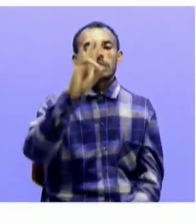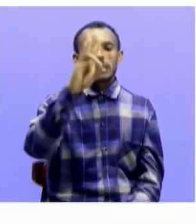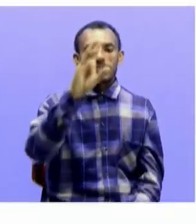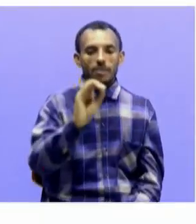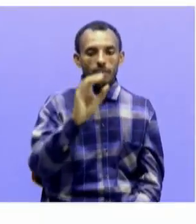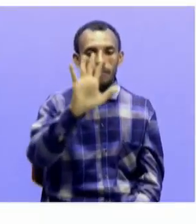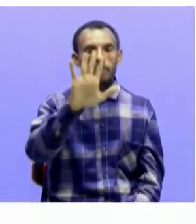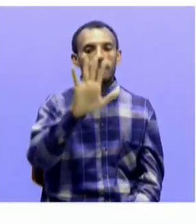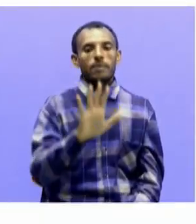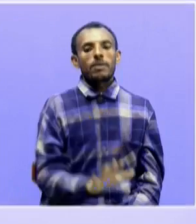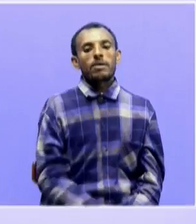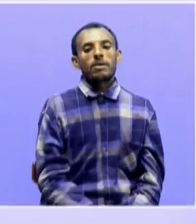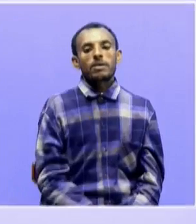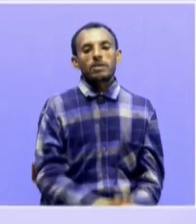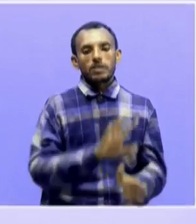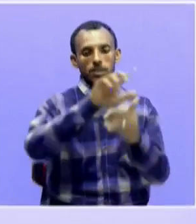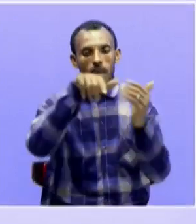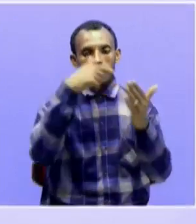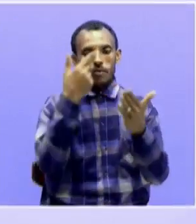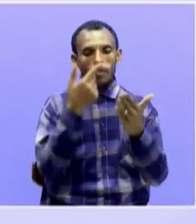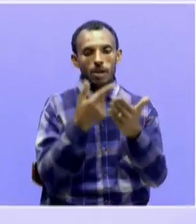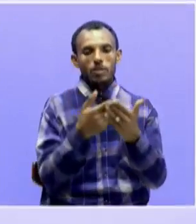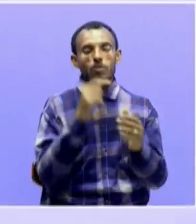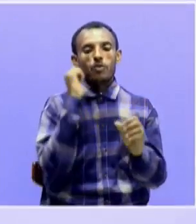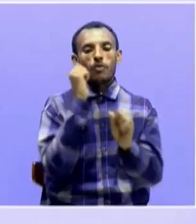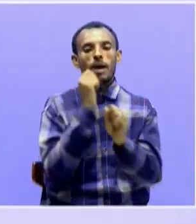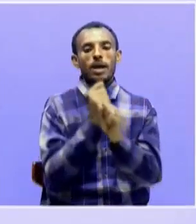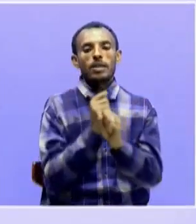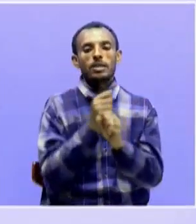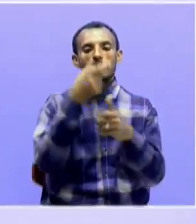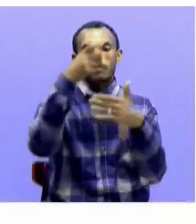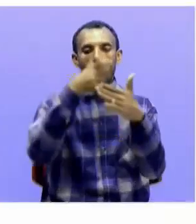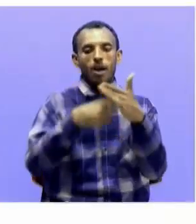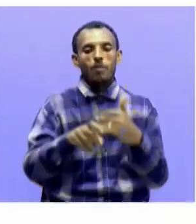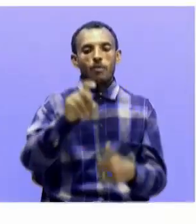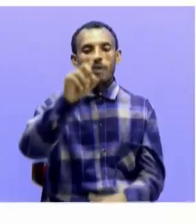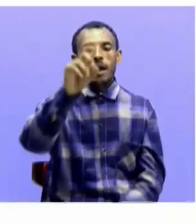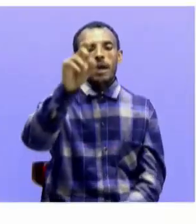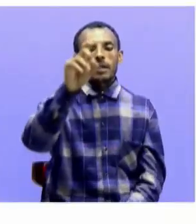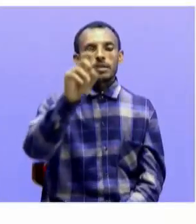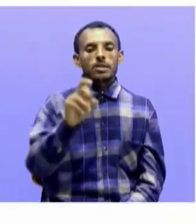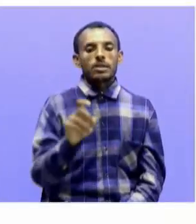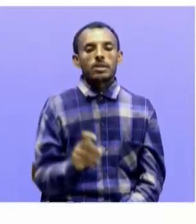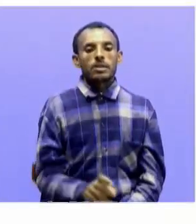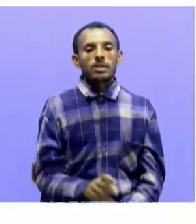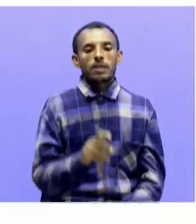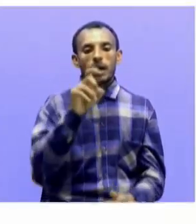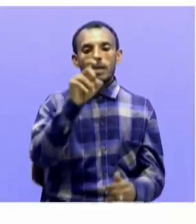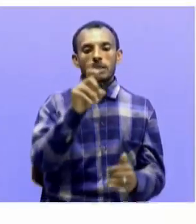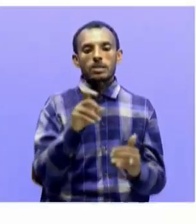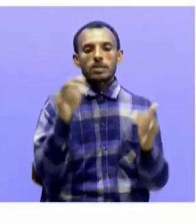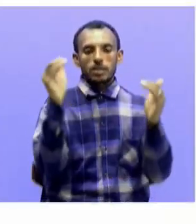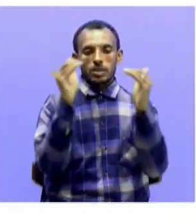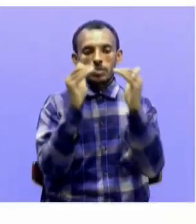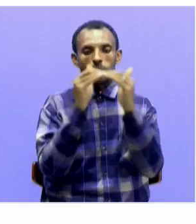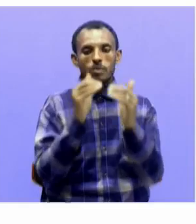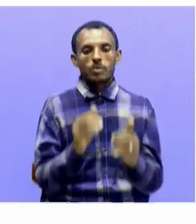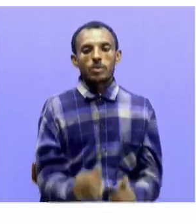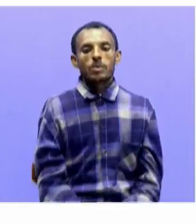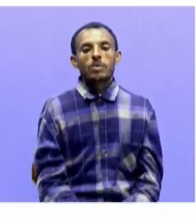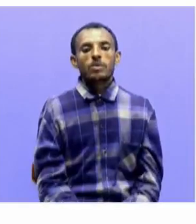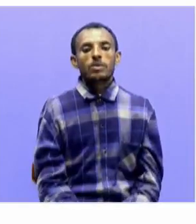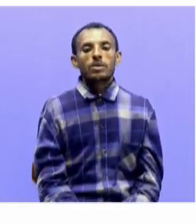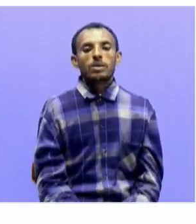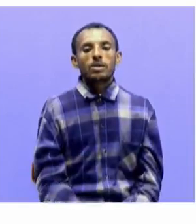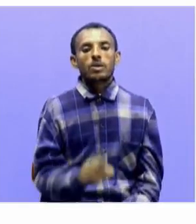75. Therefore, to find the value of x, here, x is equal to,